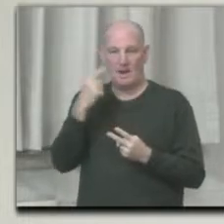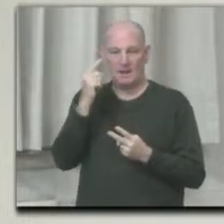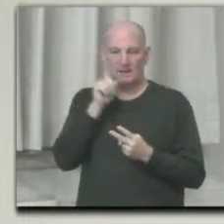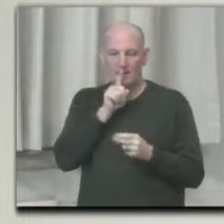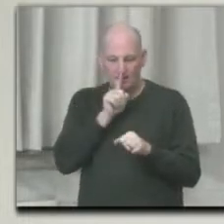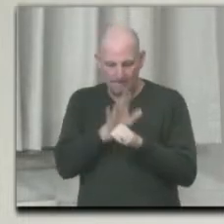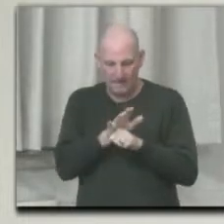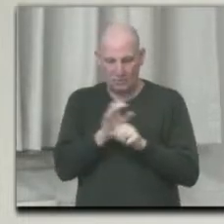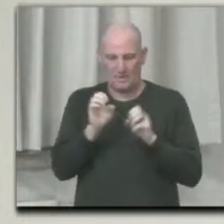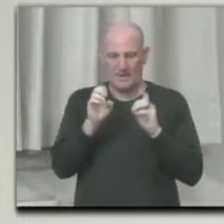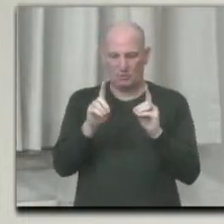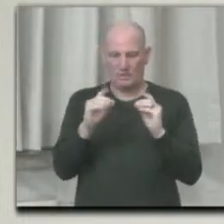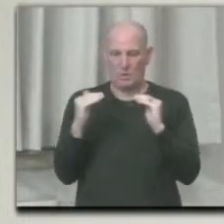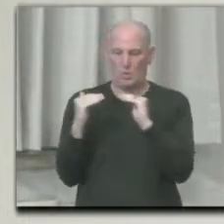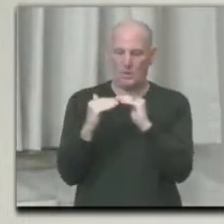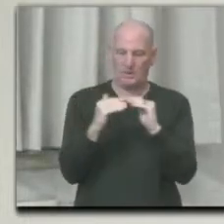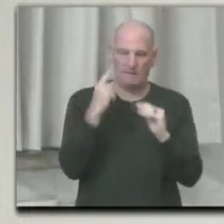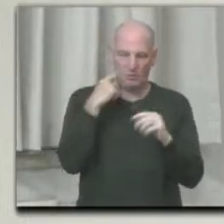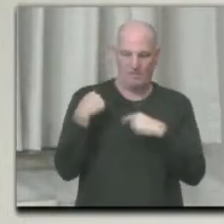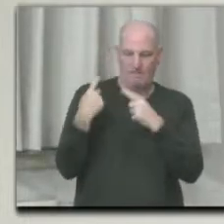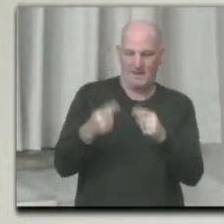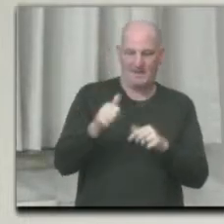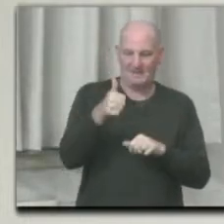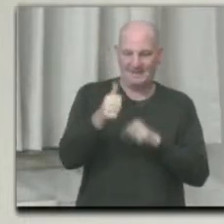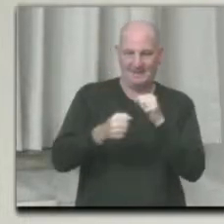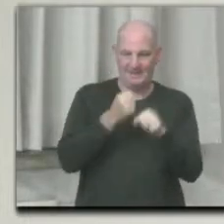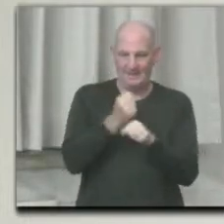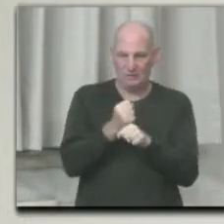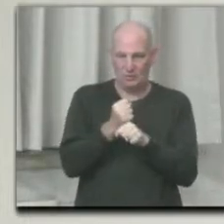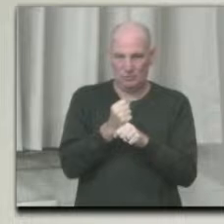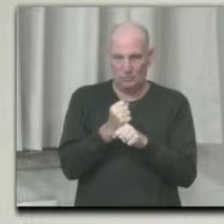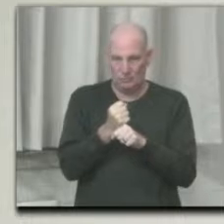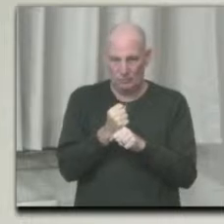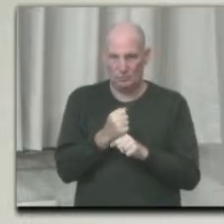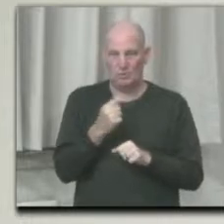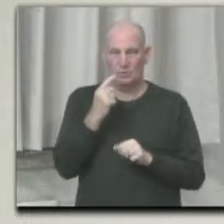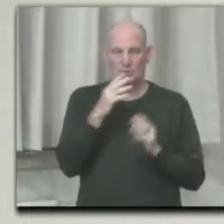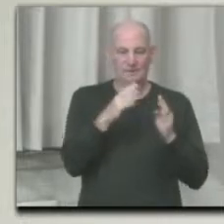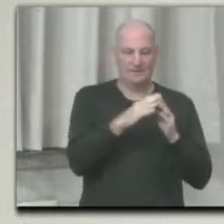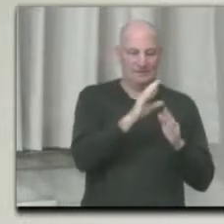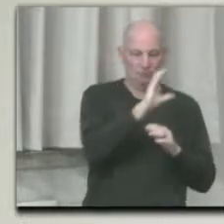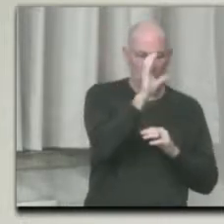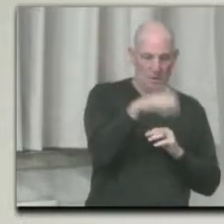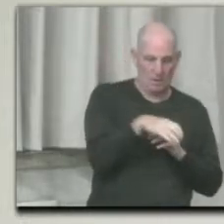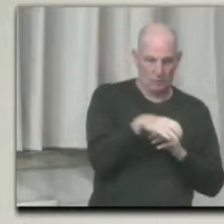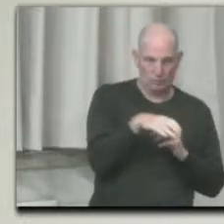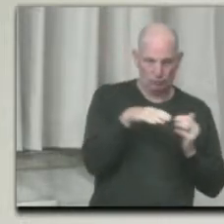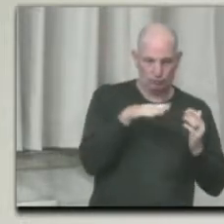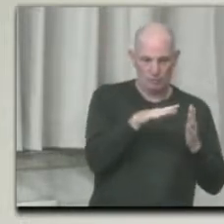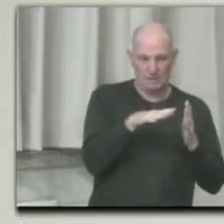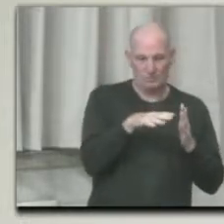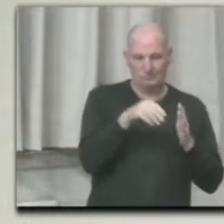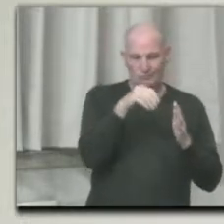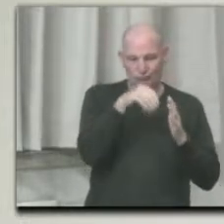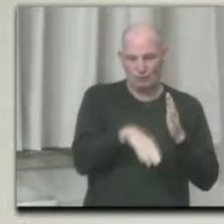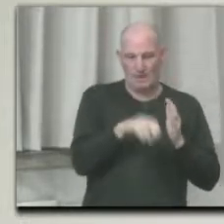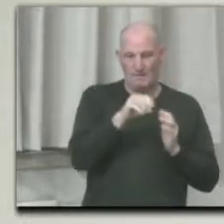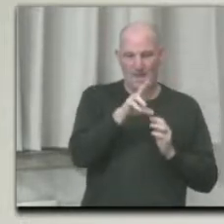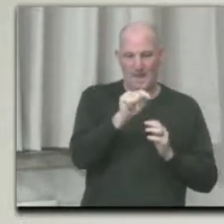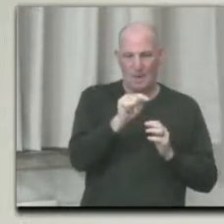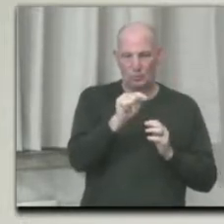to education equity for the past 10 years. From a near-peer mentor with City of Chicago, working to address the dropout crisis in struggling